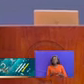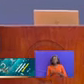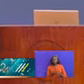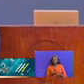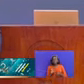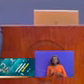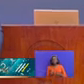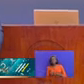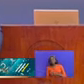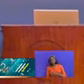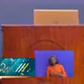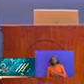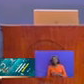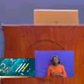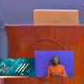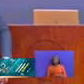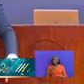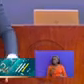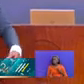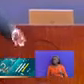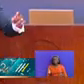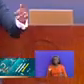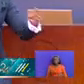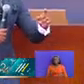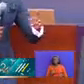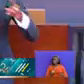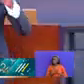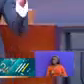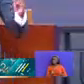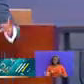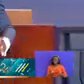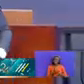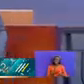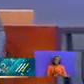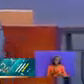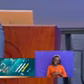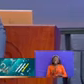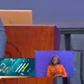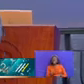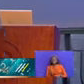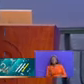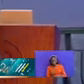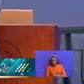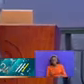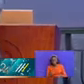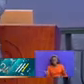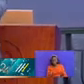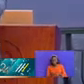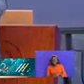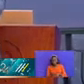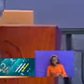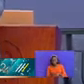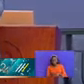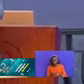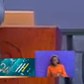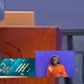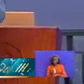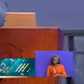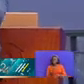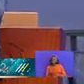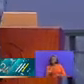Birthright there is I think we need to we need to say Amen men and begin to act the Church of Jesus what is